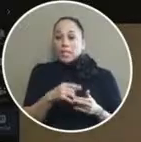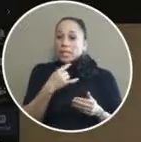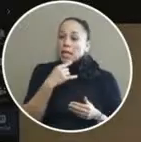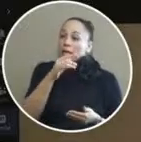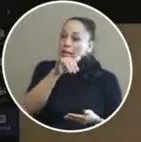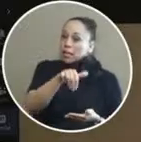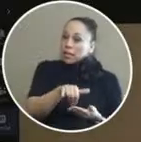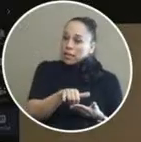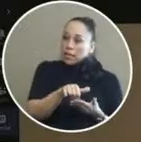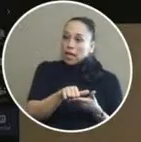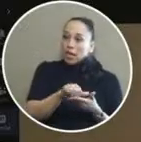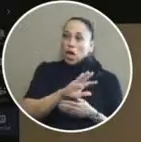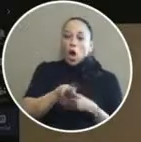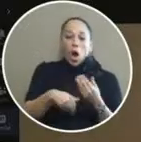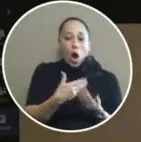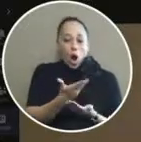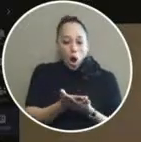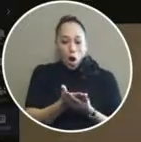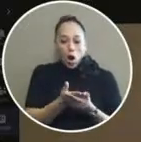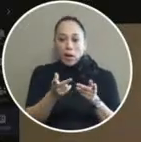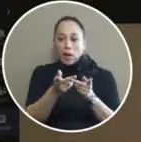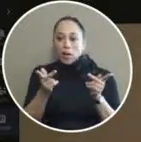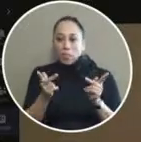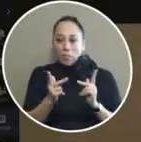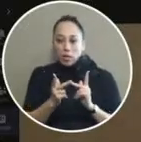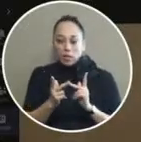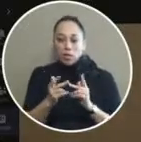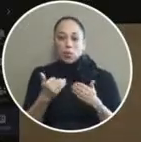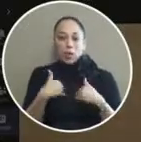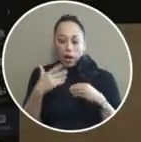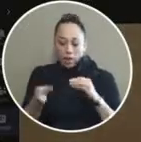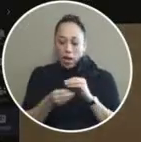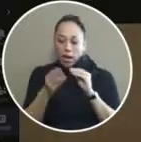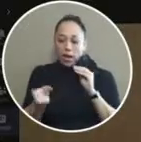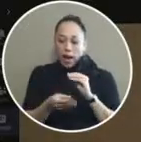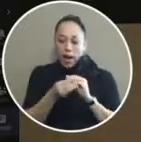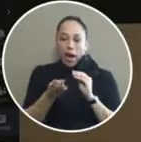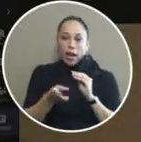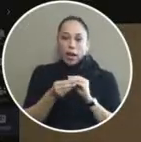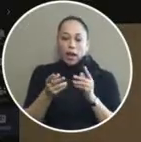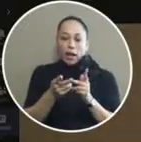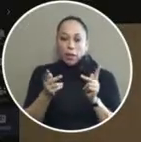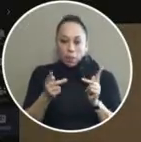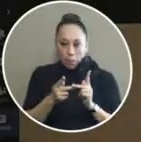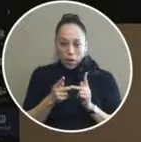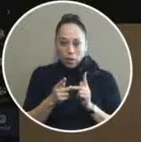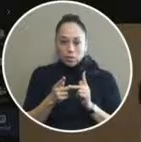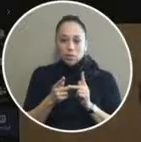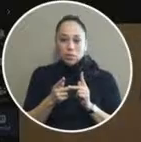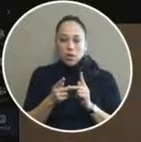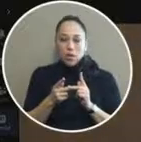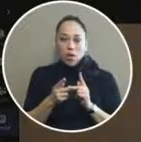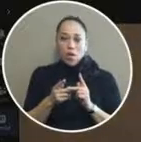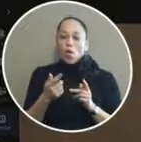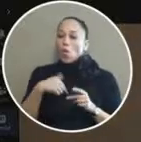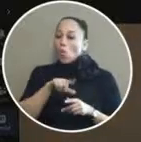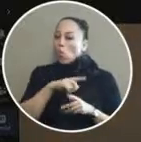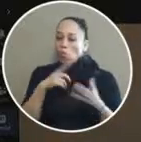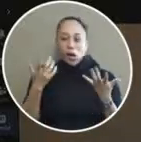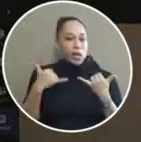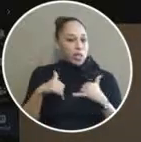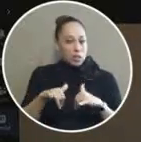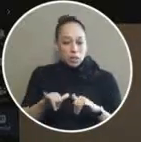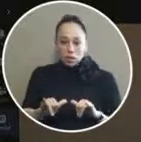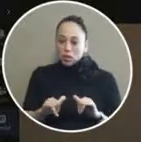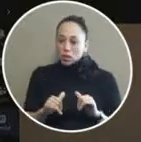said, all of the other the sites, we've added additional sites. With that one closing, we've added additional sites. So we're